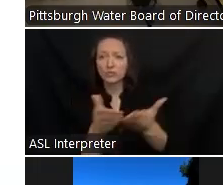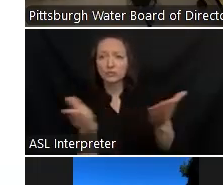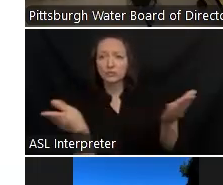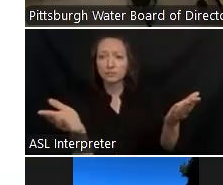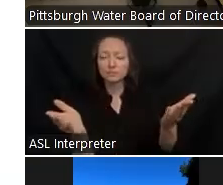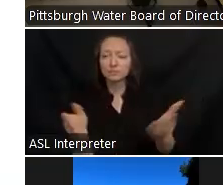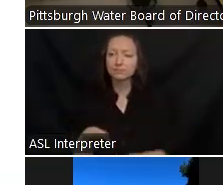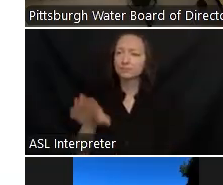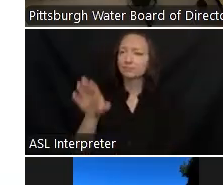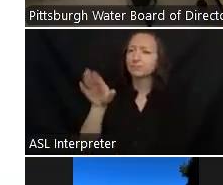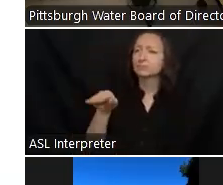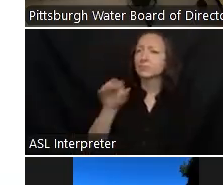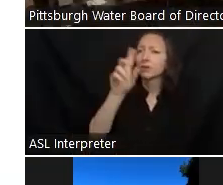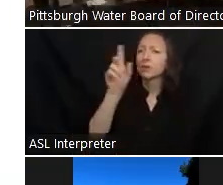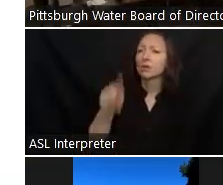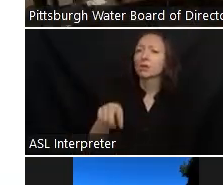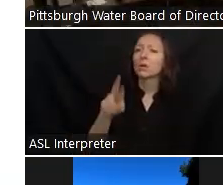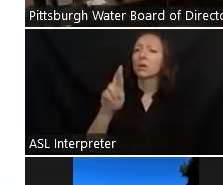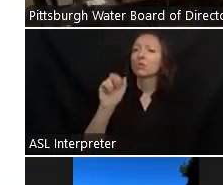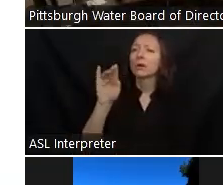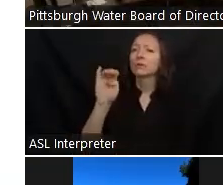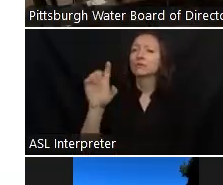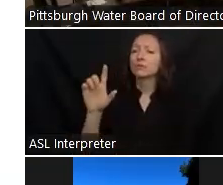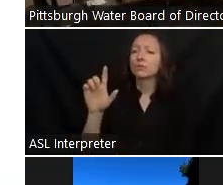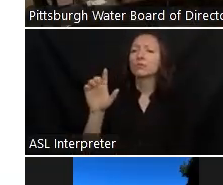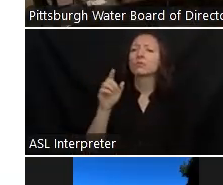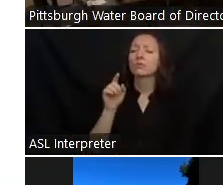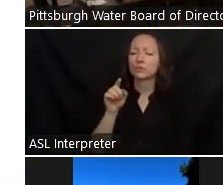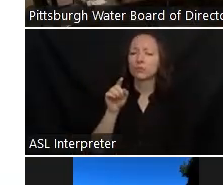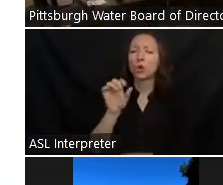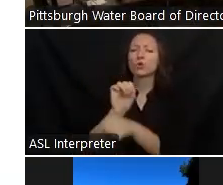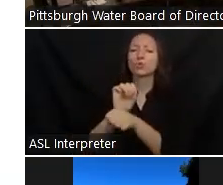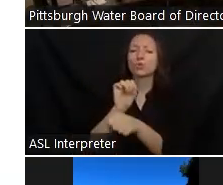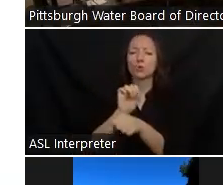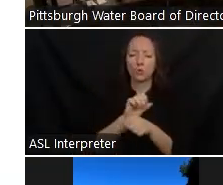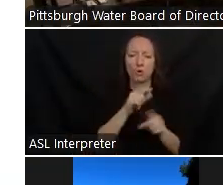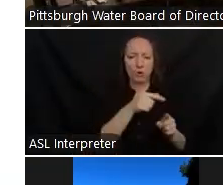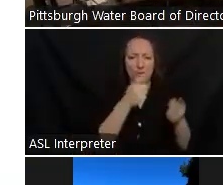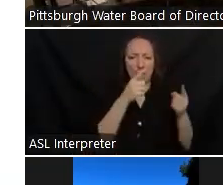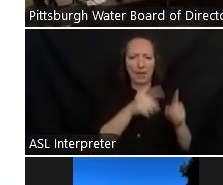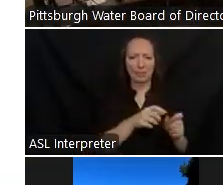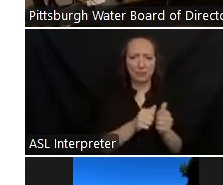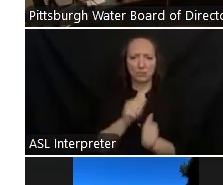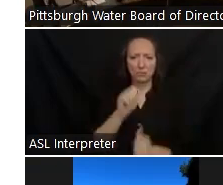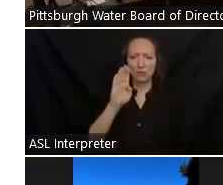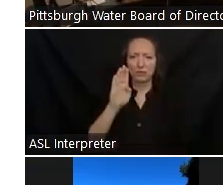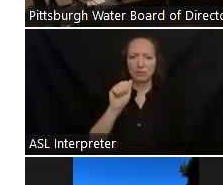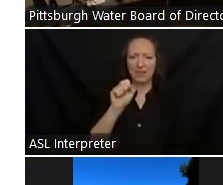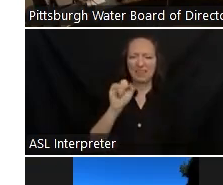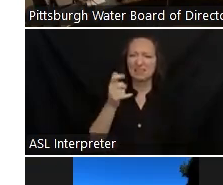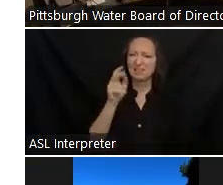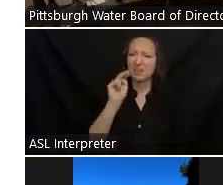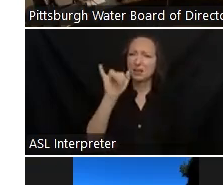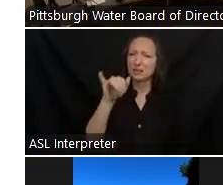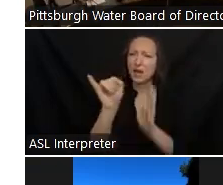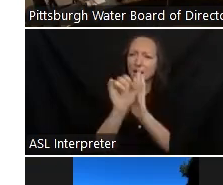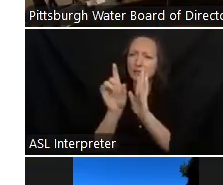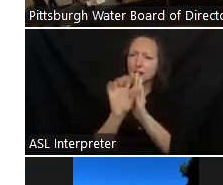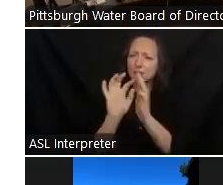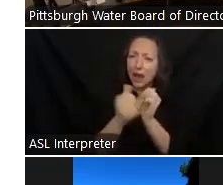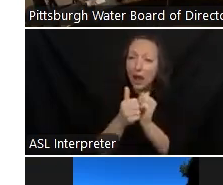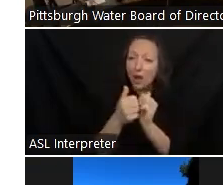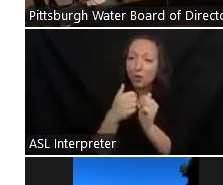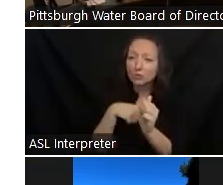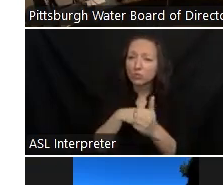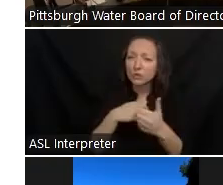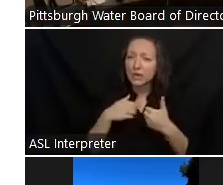Rachel, how is it that the work that's done on the basins is identified? Is it is there a process